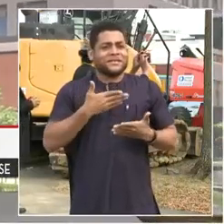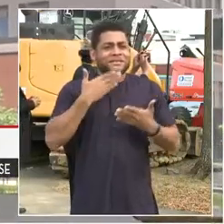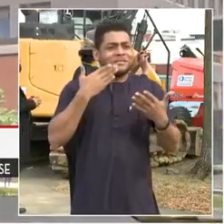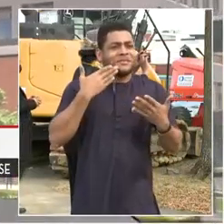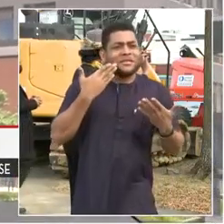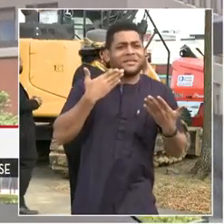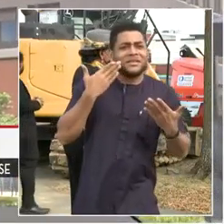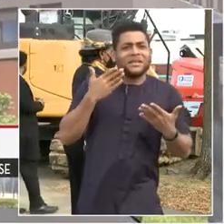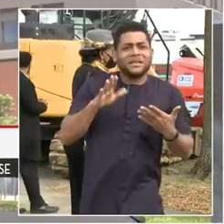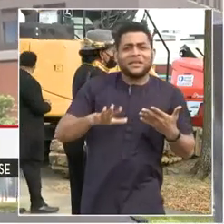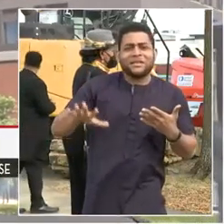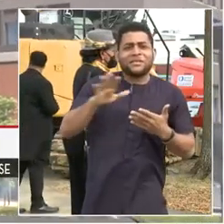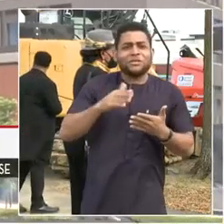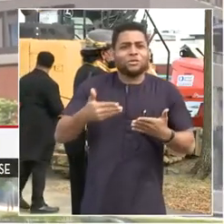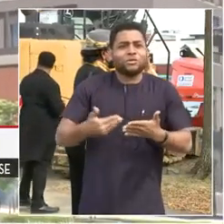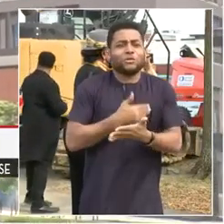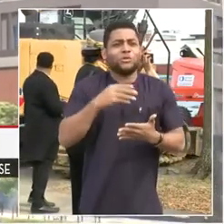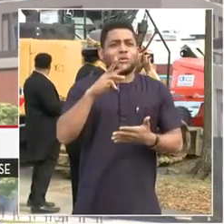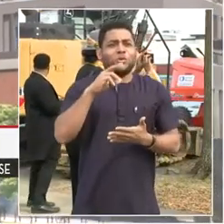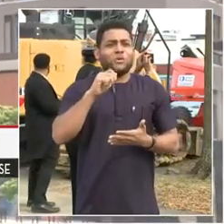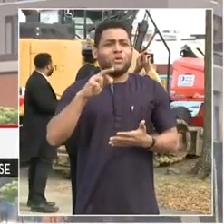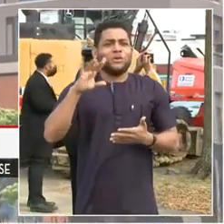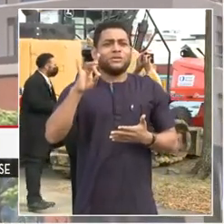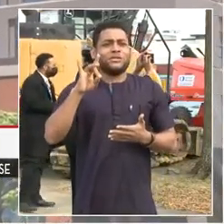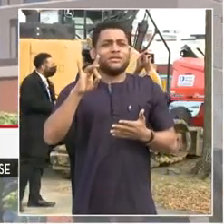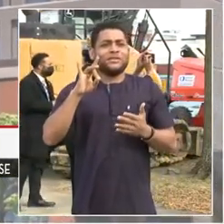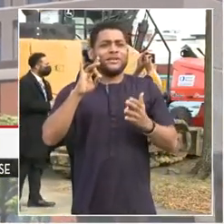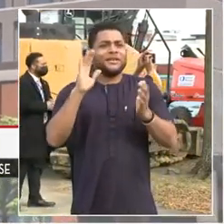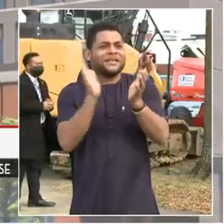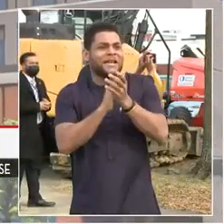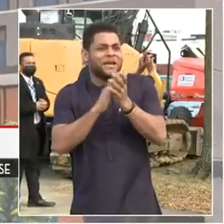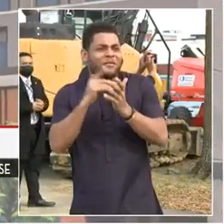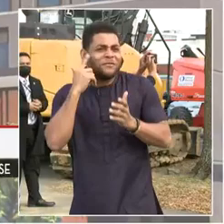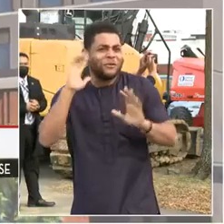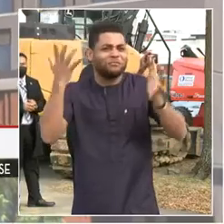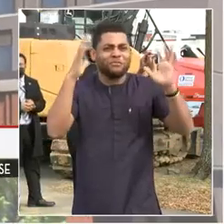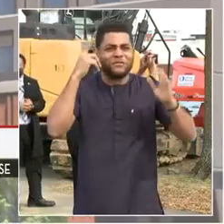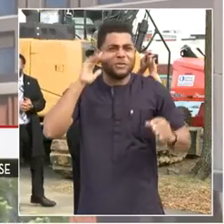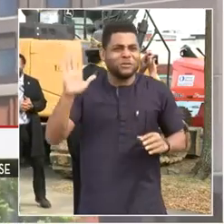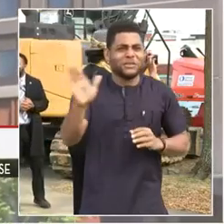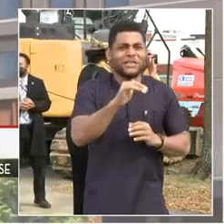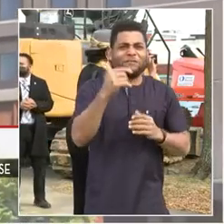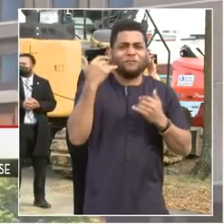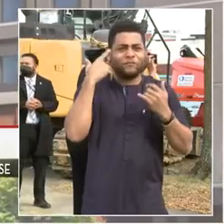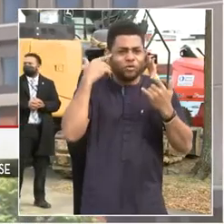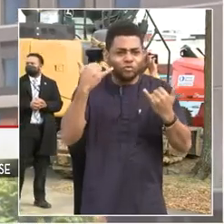feels good today. Give yourselves a round of applause for joining in this beautiful occasion today.